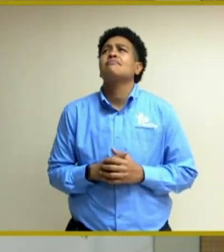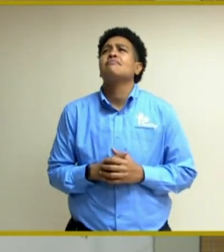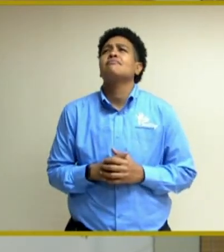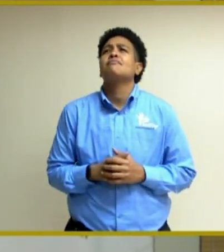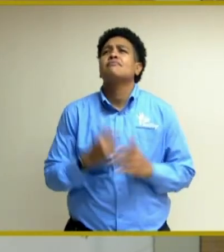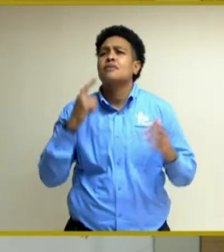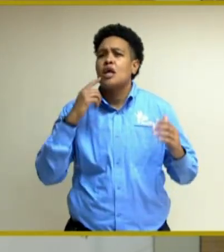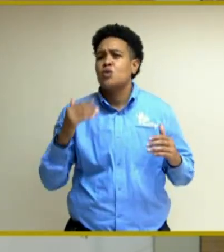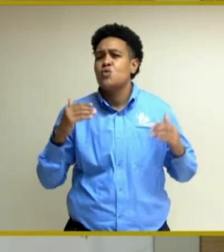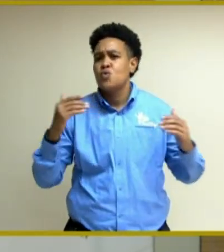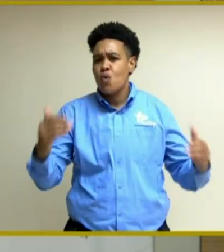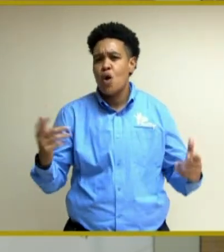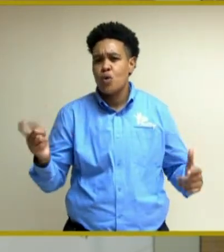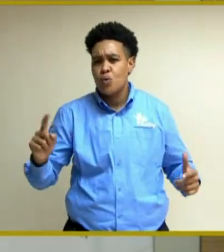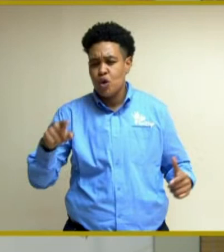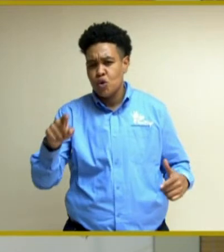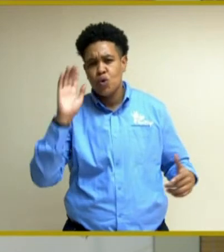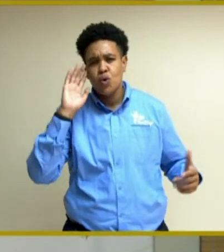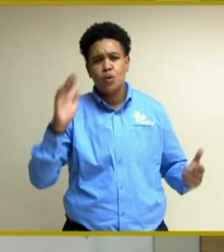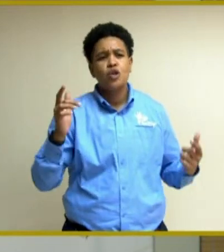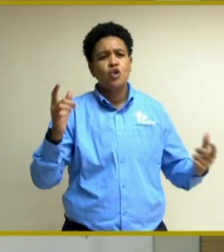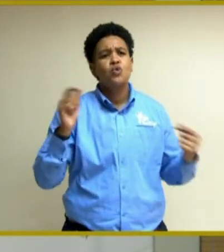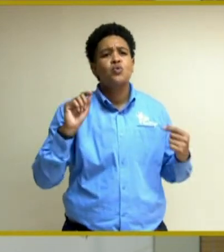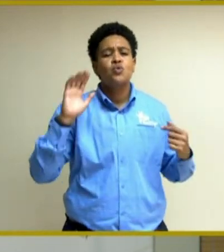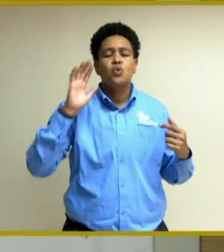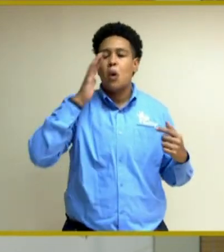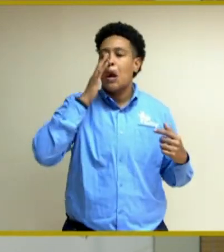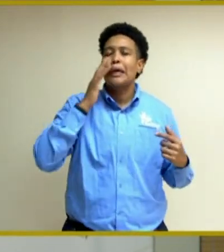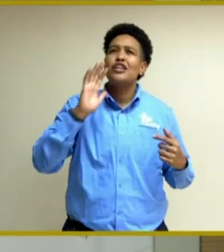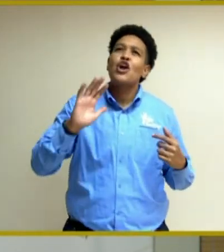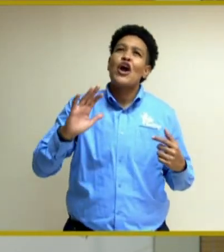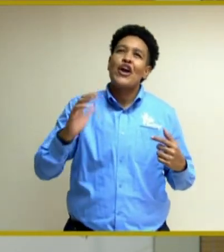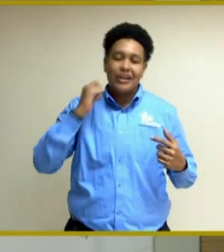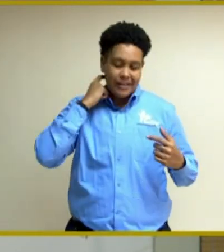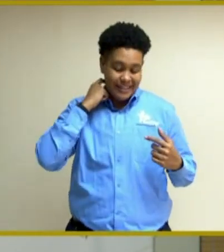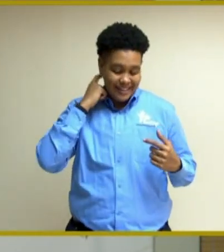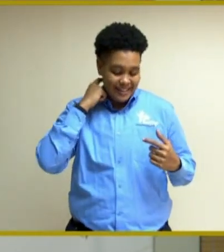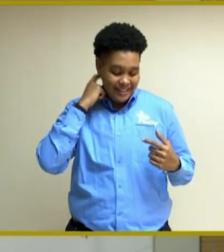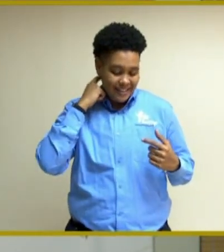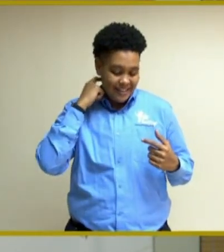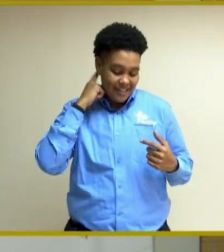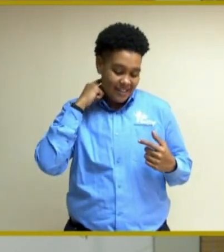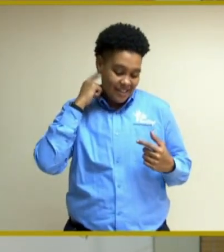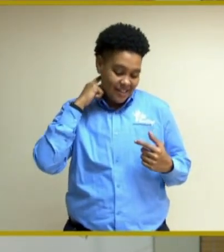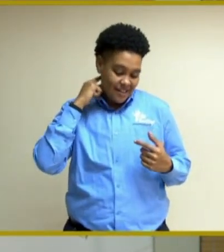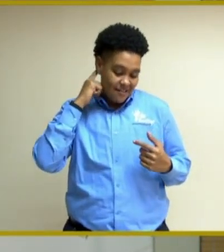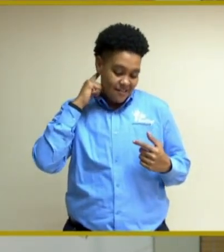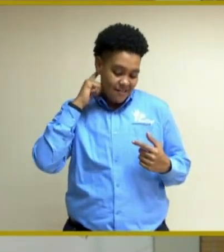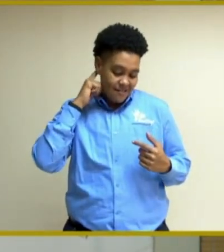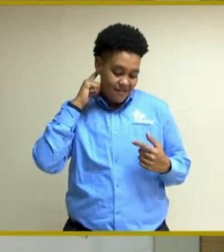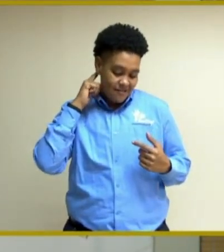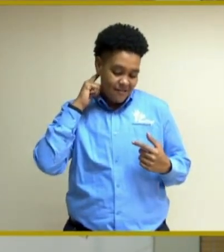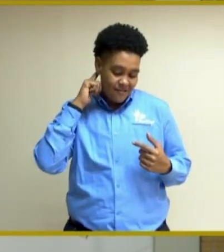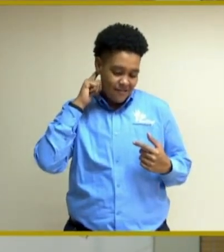to the section where you do your vaccination. You